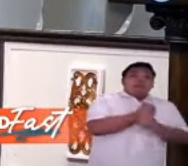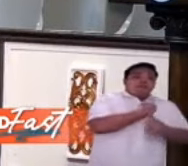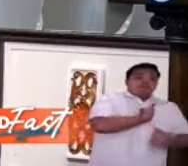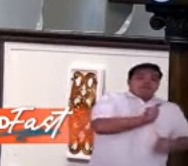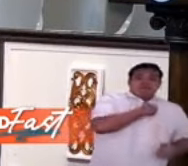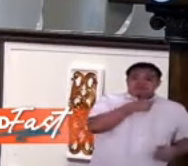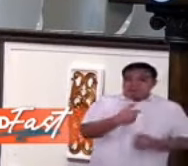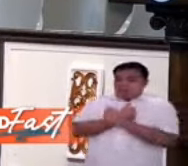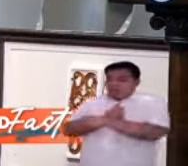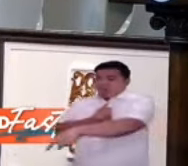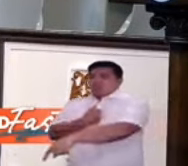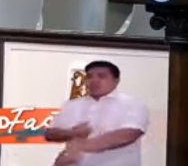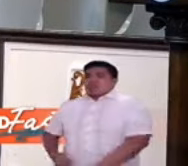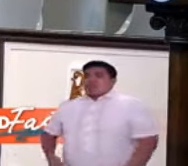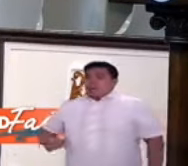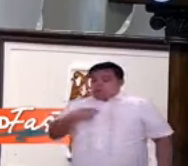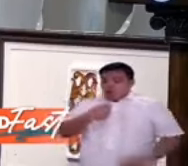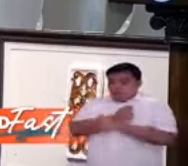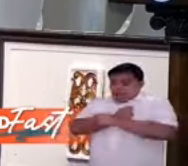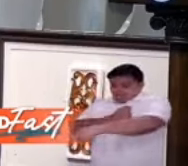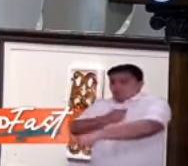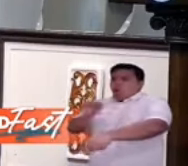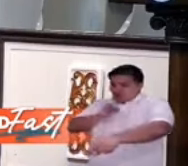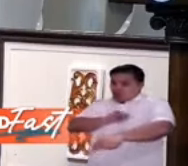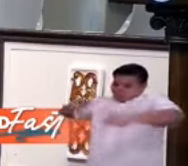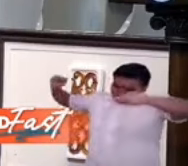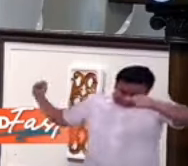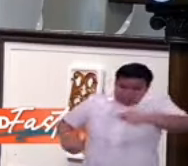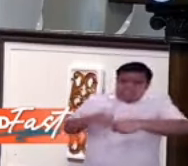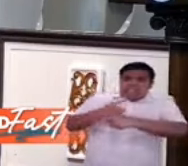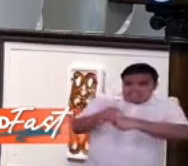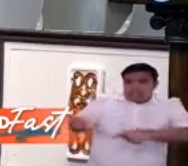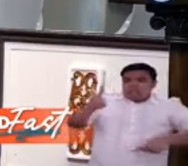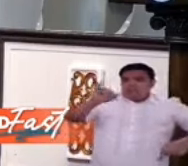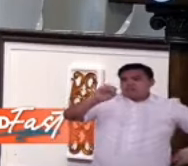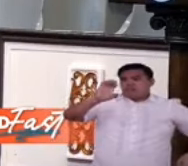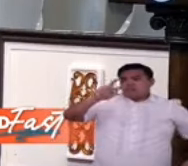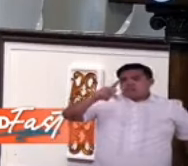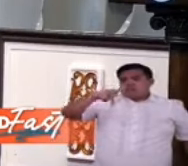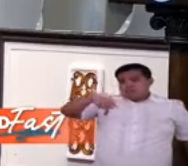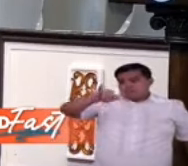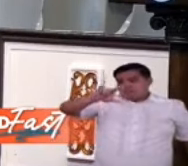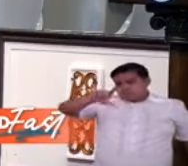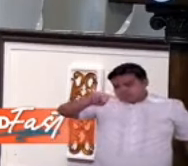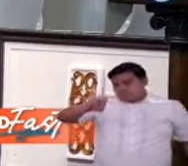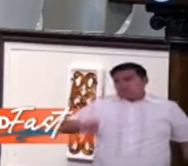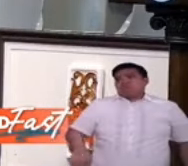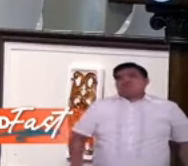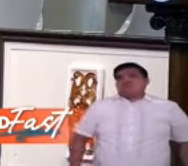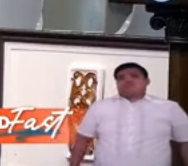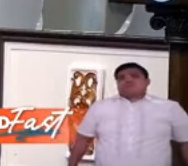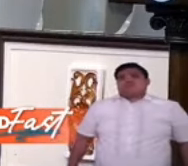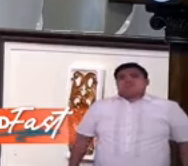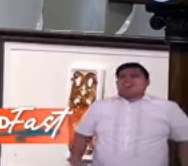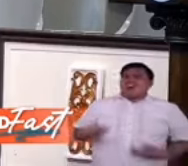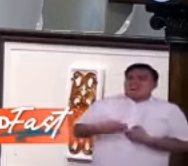If you love your child, you will discipline your child. I know disciplining gives displeasure to us parents. Lisod kayo